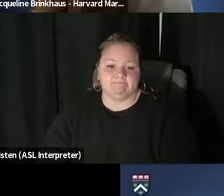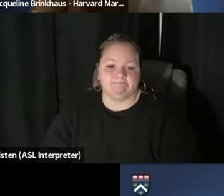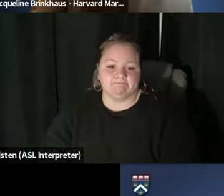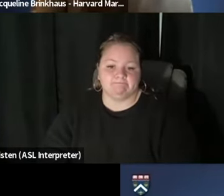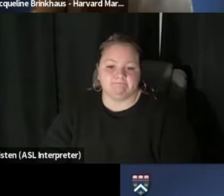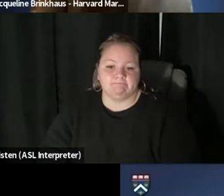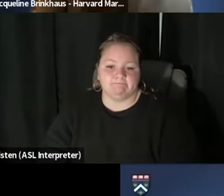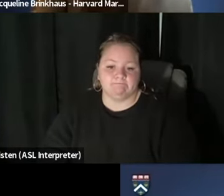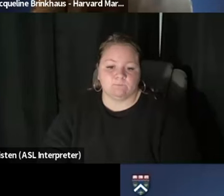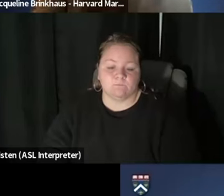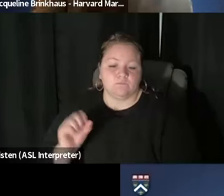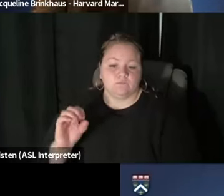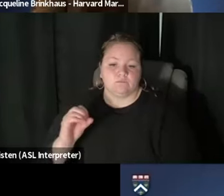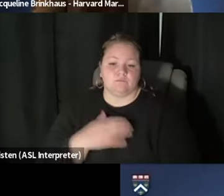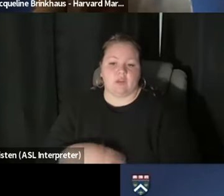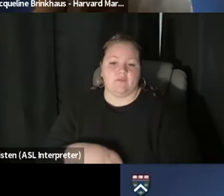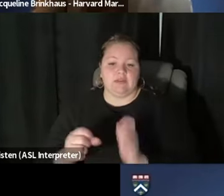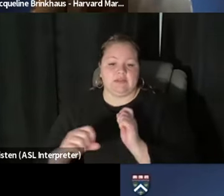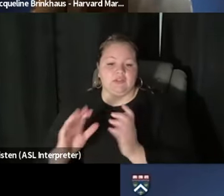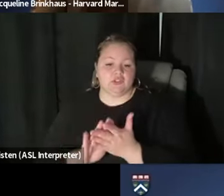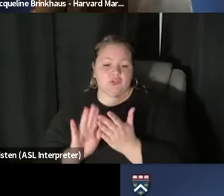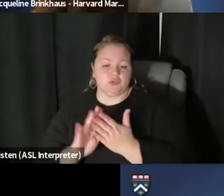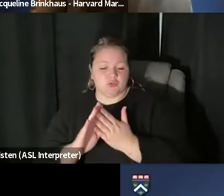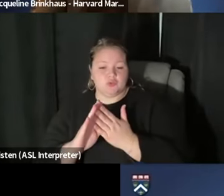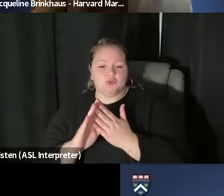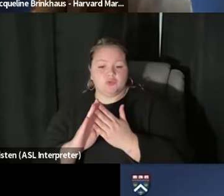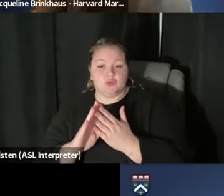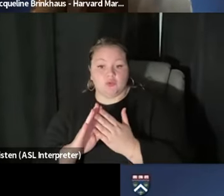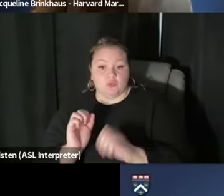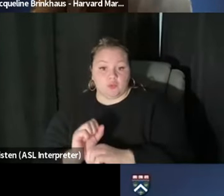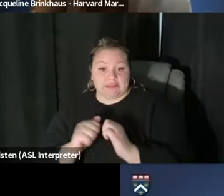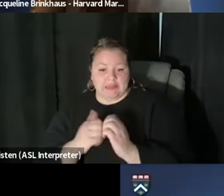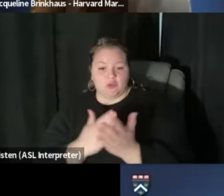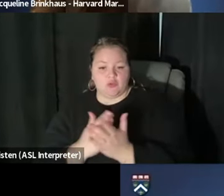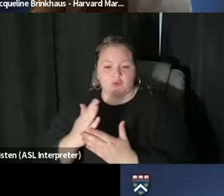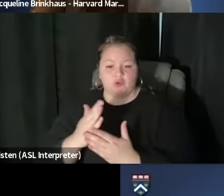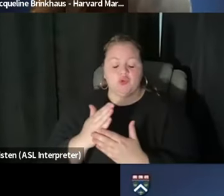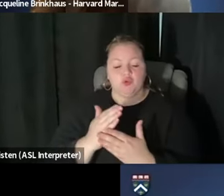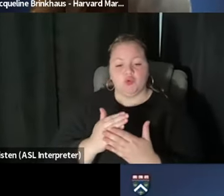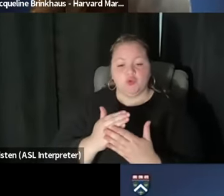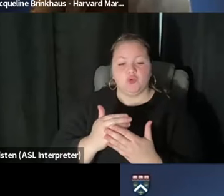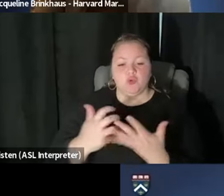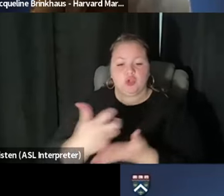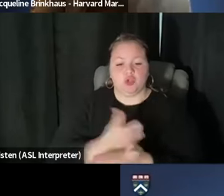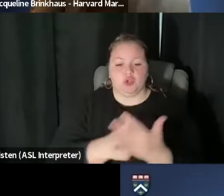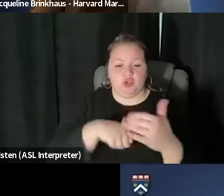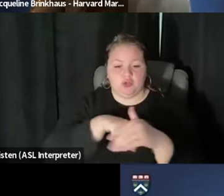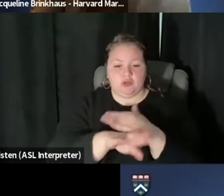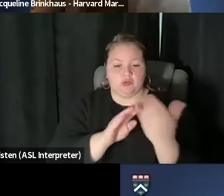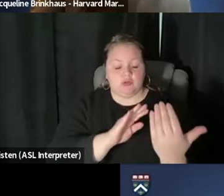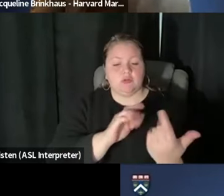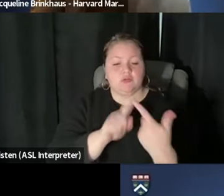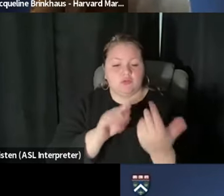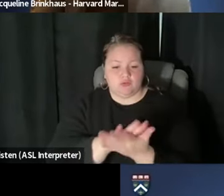the way that Harvard Extension School work is that we have the earn your way in pre-admission courses, and those are